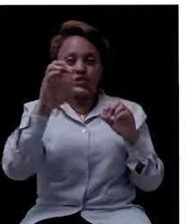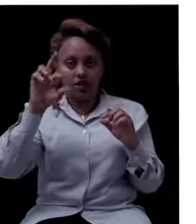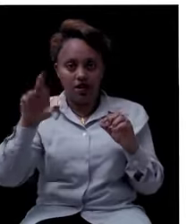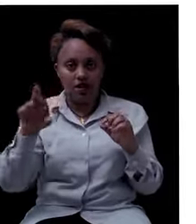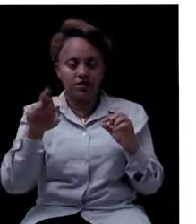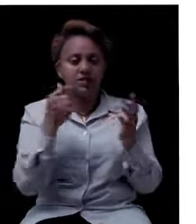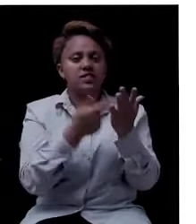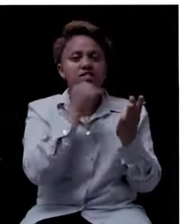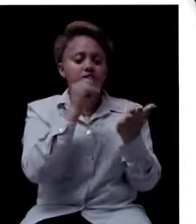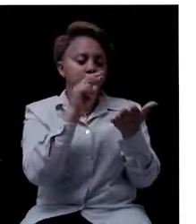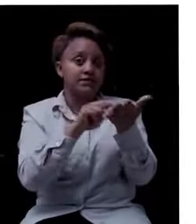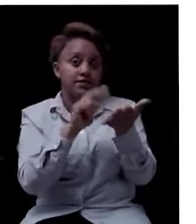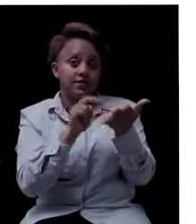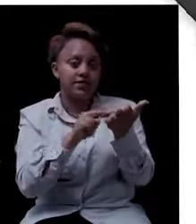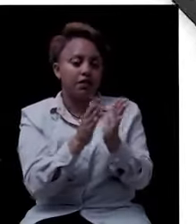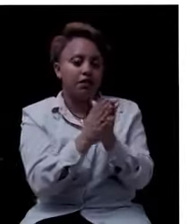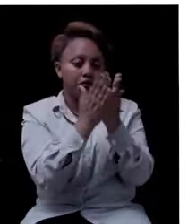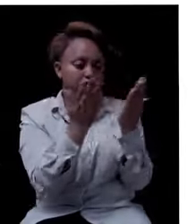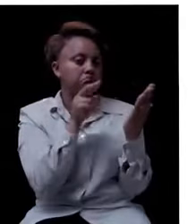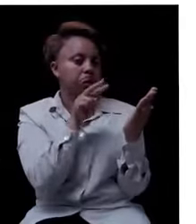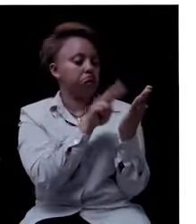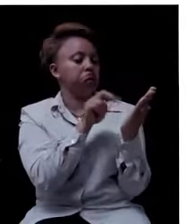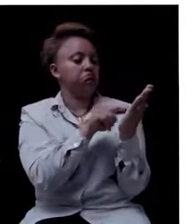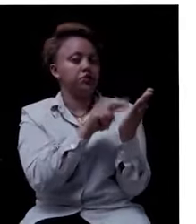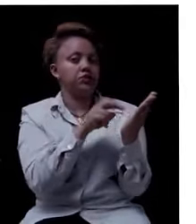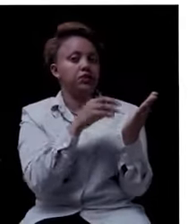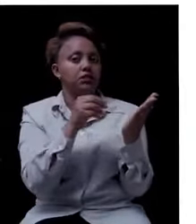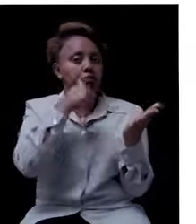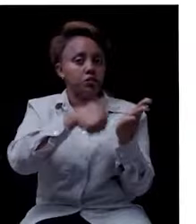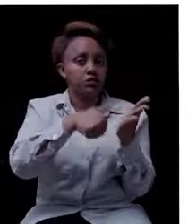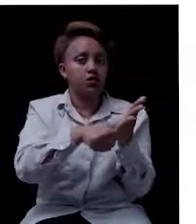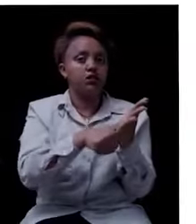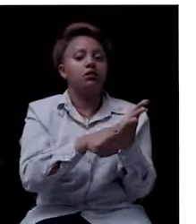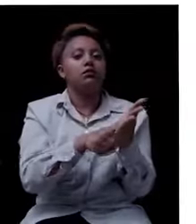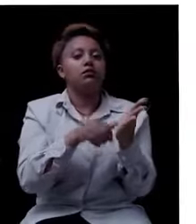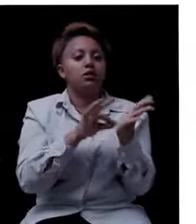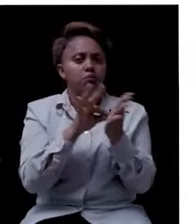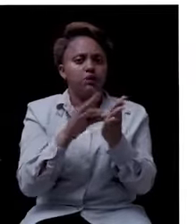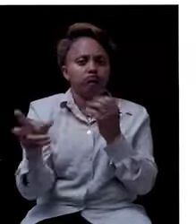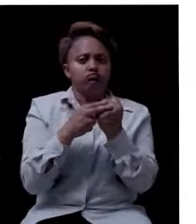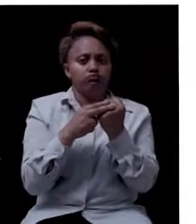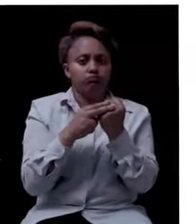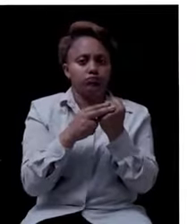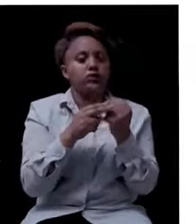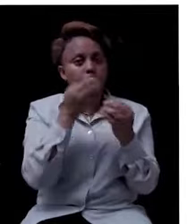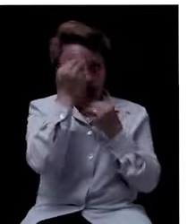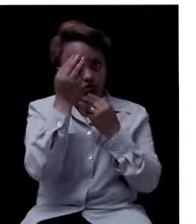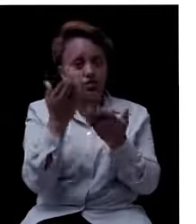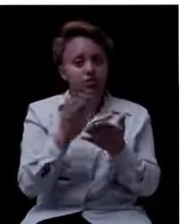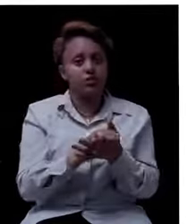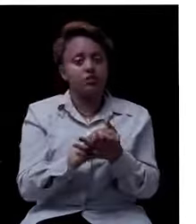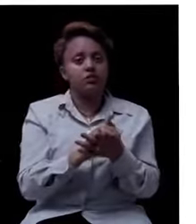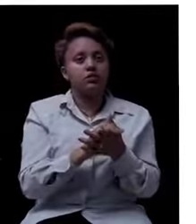is reading handwritten postal codes on letters and automatic number plate recognition.